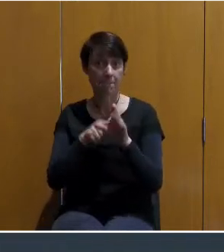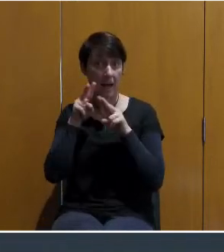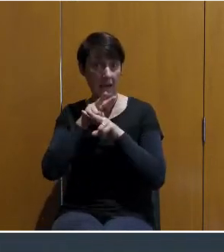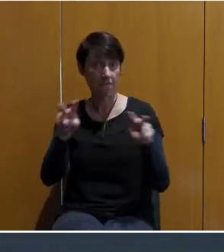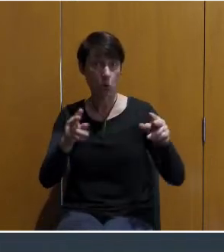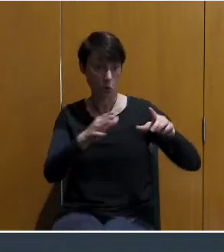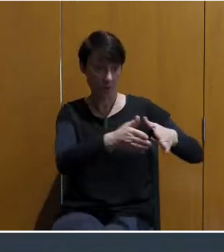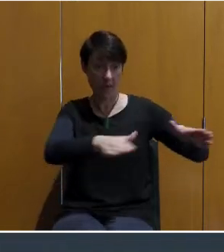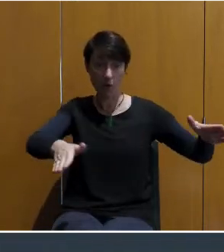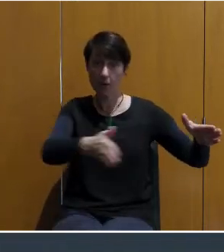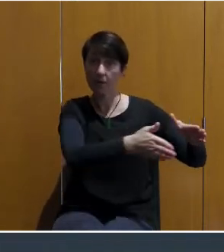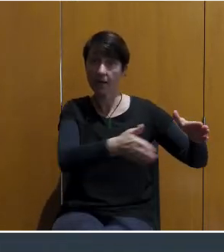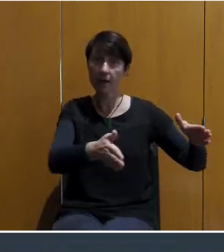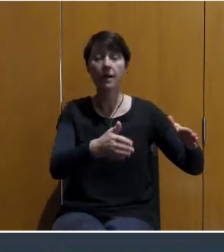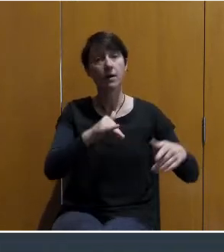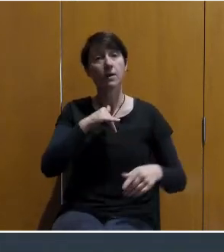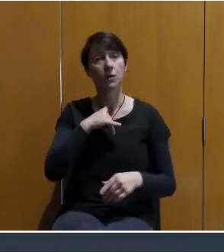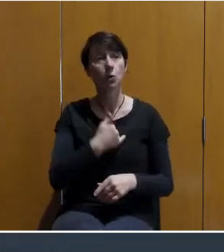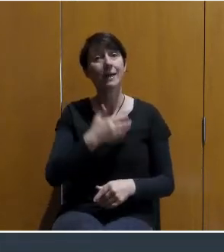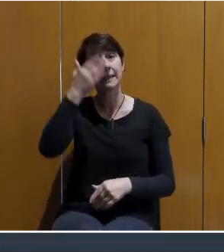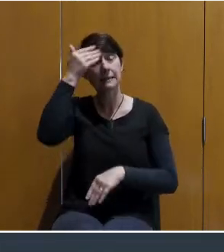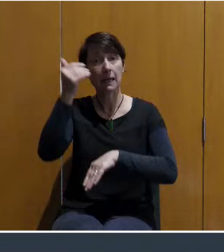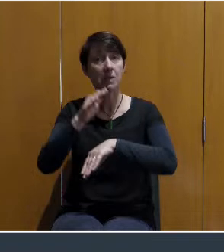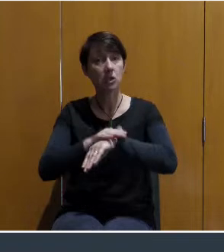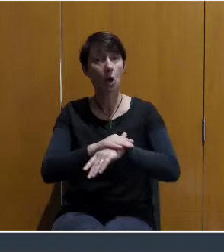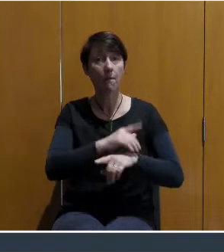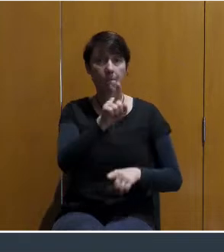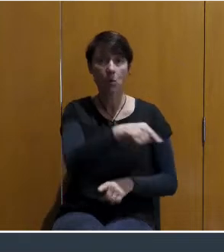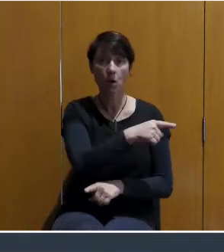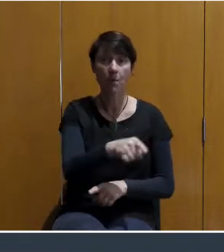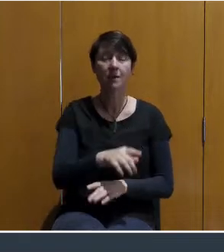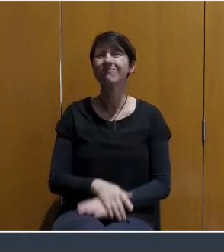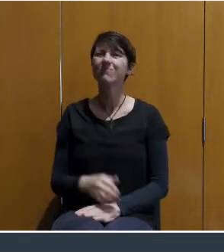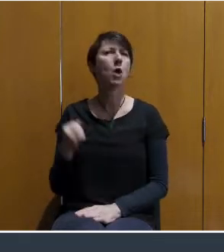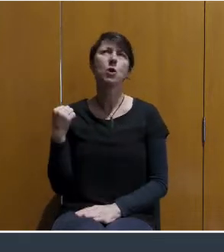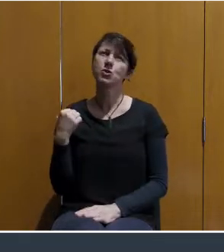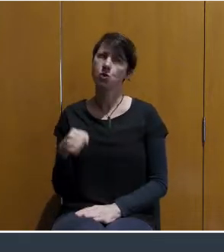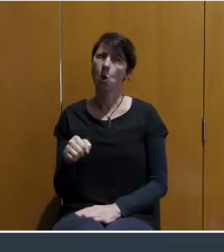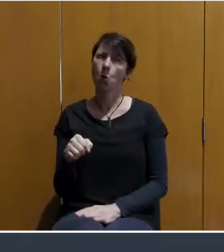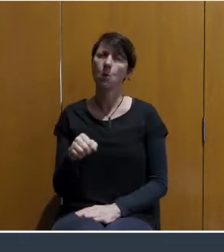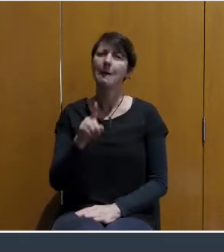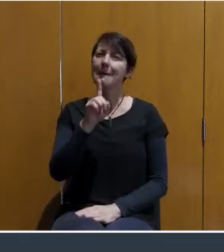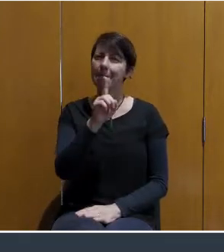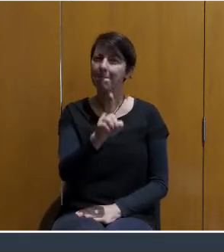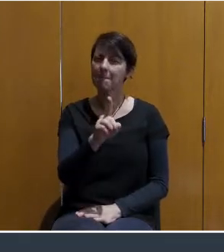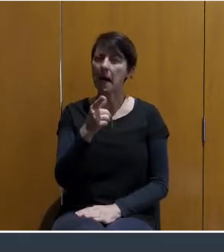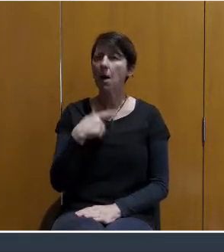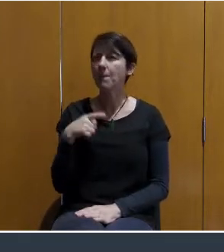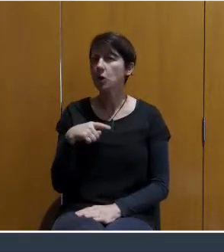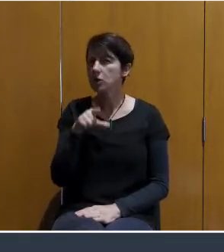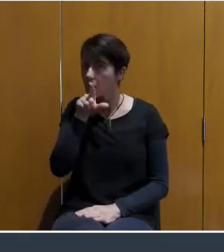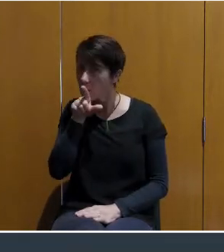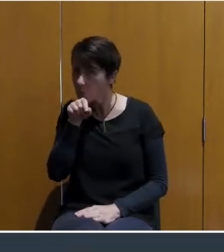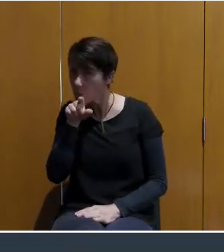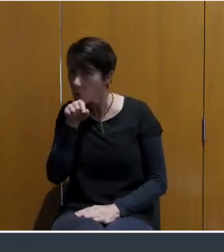put no, but just understanding for the bird breeding, I think in those little areas, if the